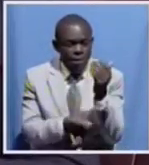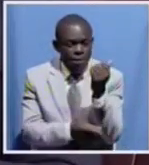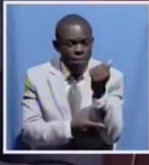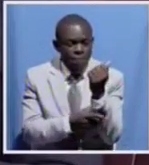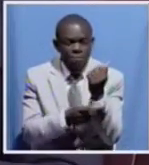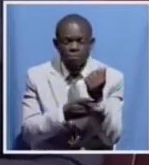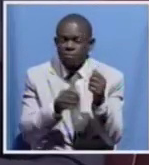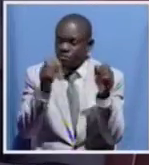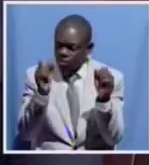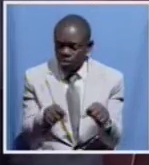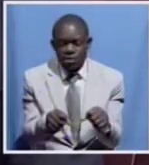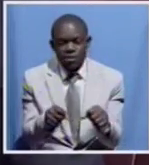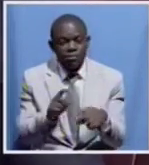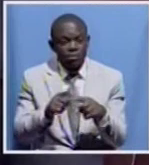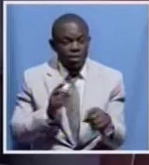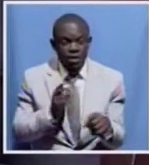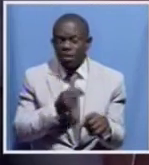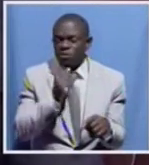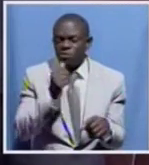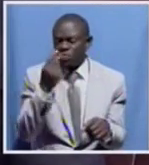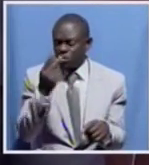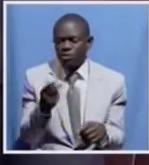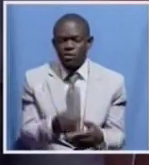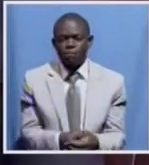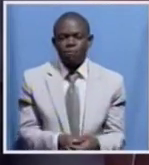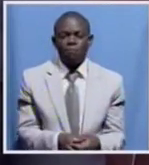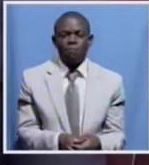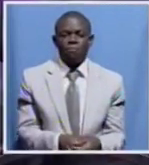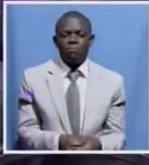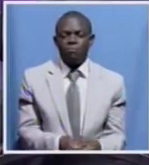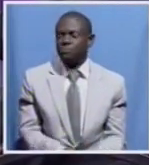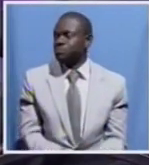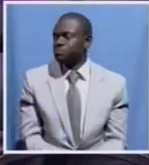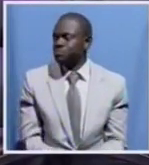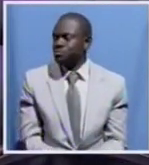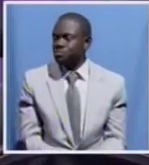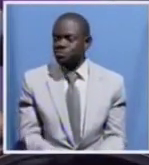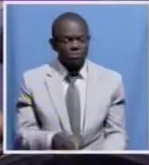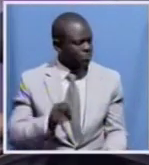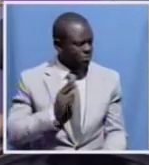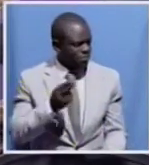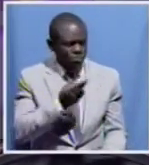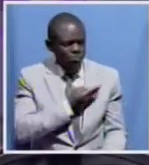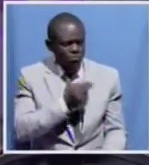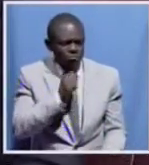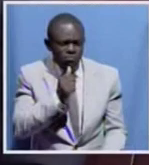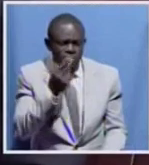not realize. But all which this we is are not part seeing. Of we are probably Zambians are the only ones not seeing the gold.